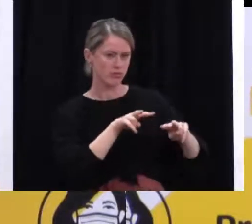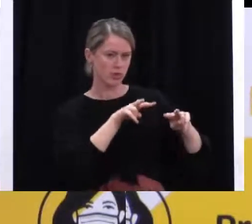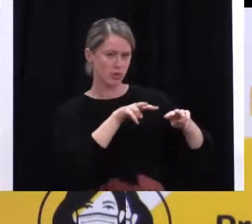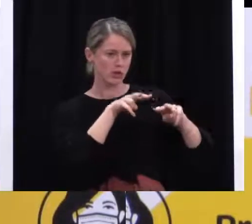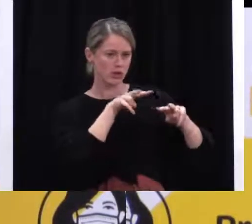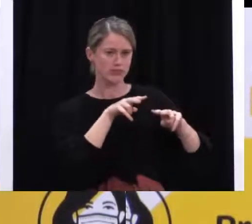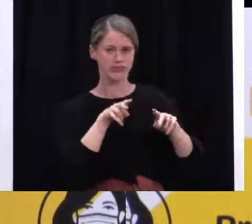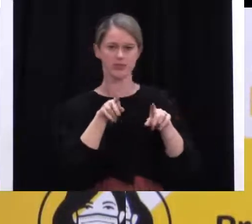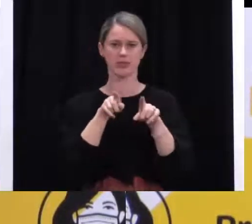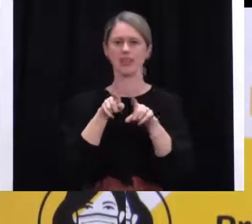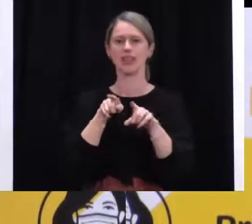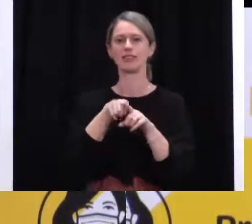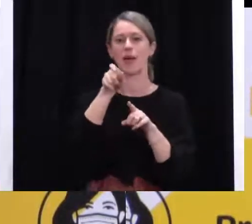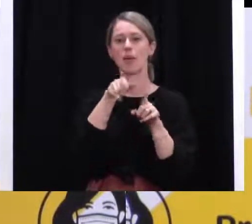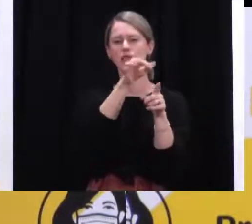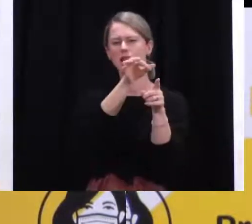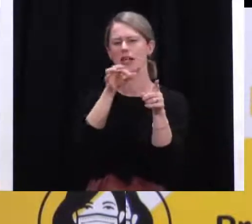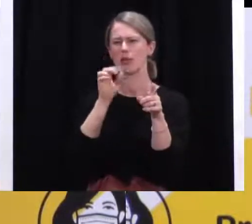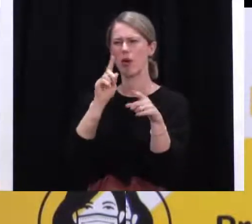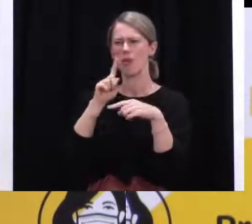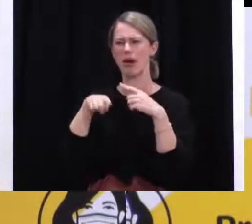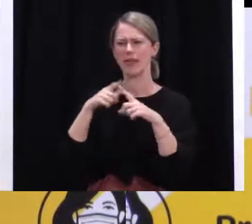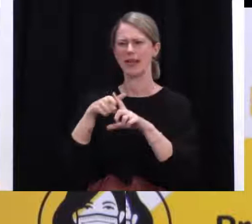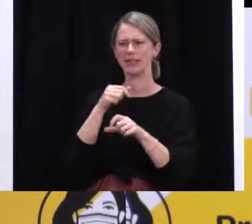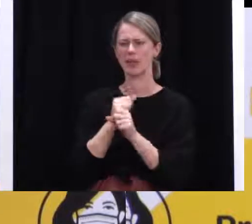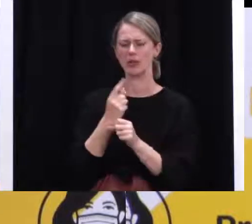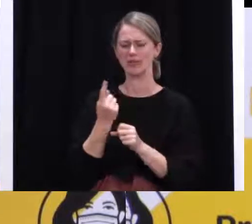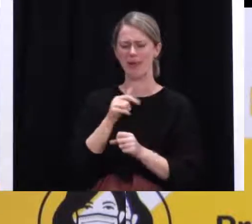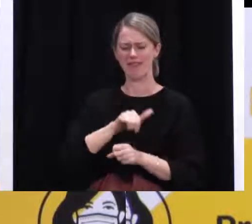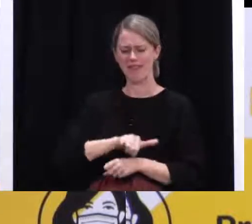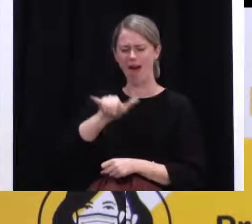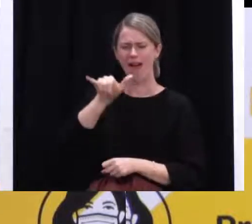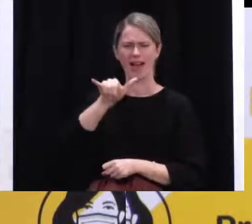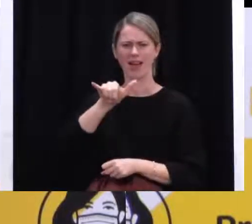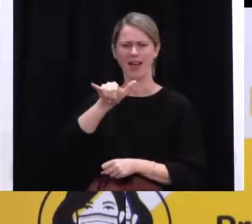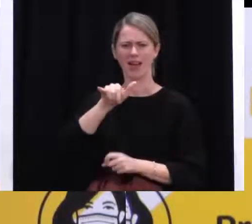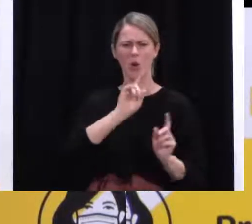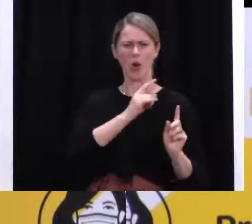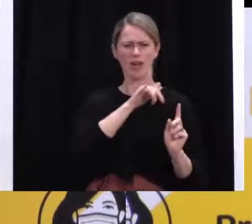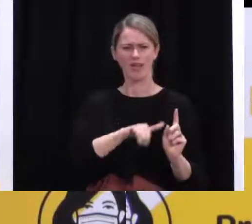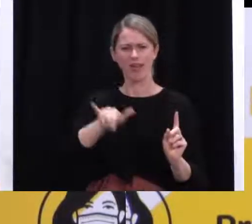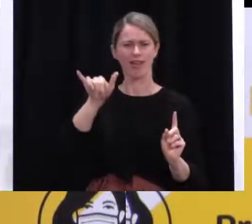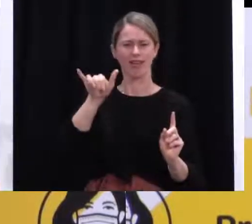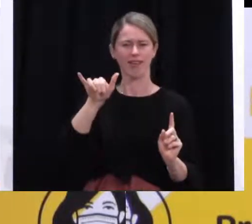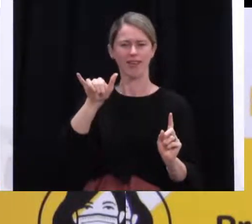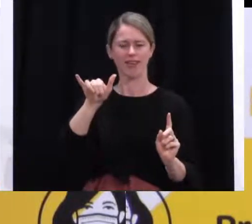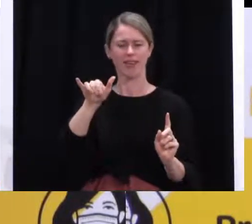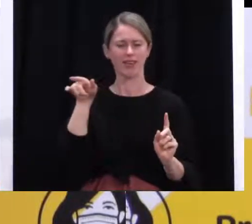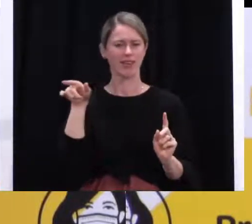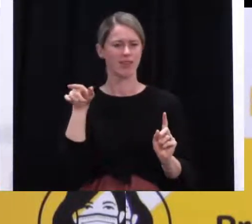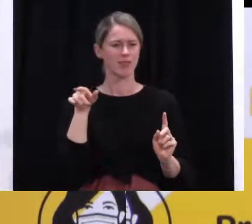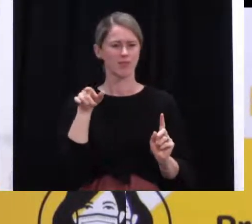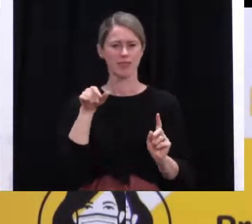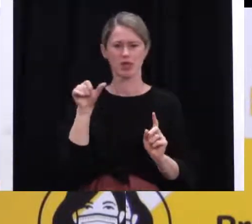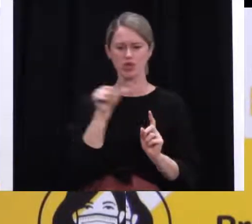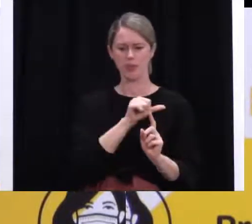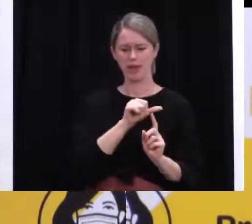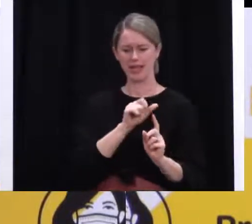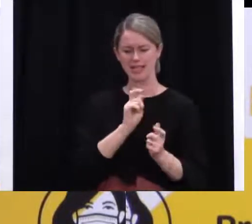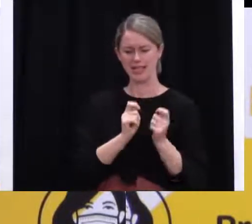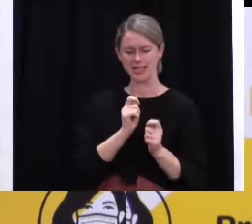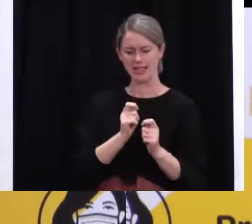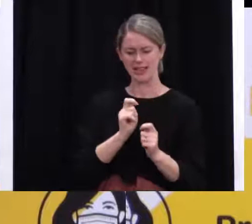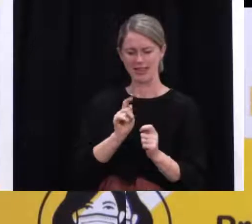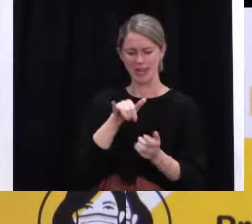have one more? What about this example here of someone flying? Yeah, like I said, I haven't got the information on. I haven't